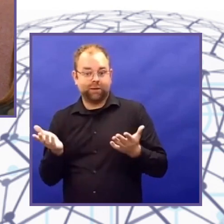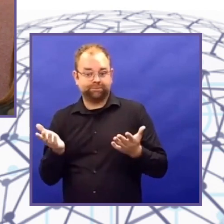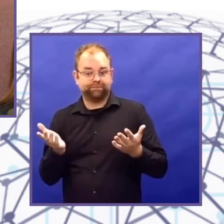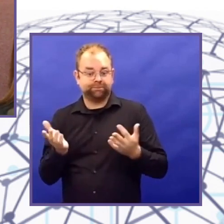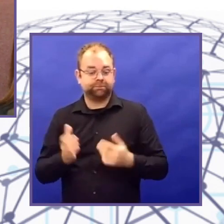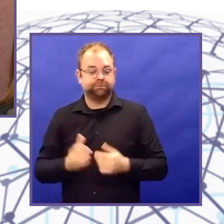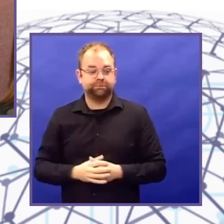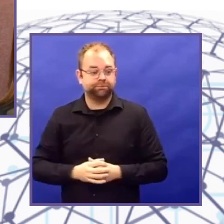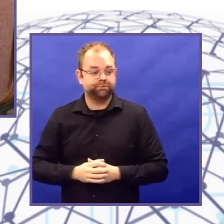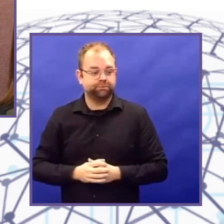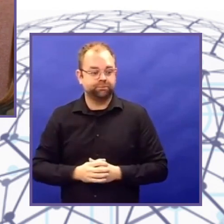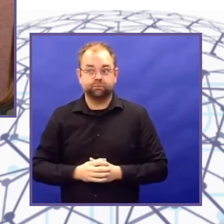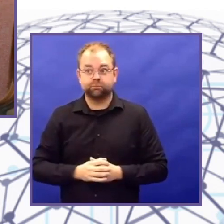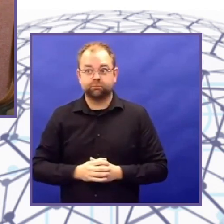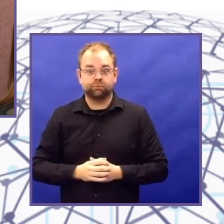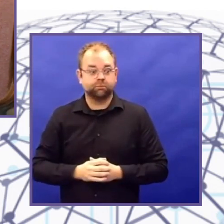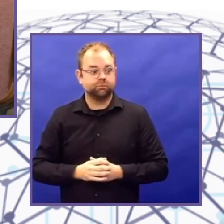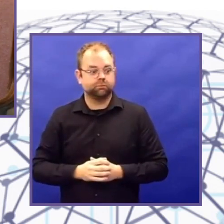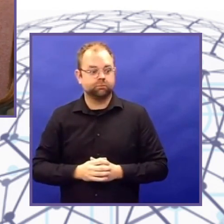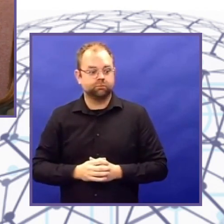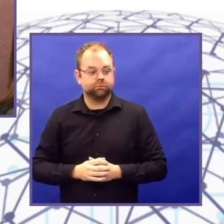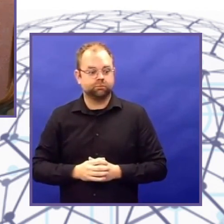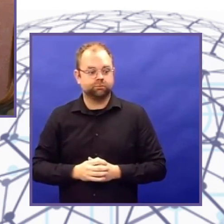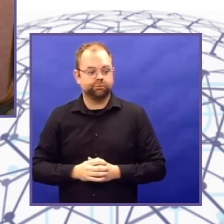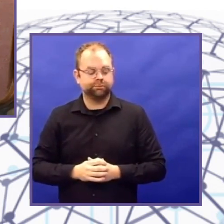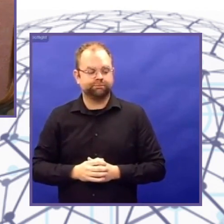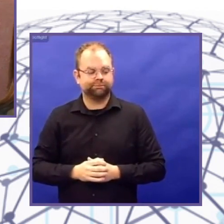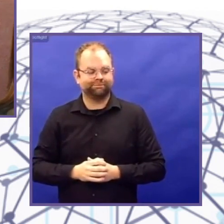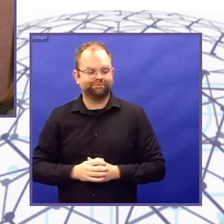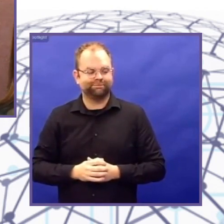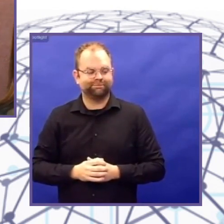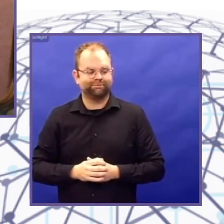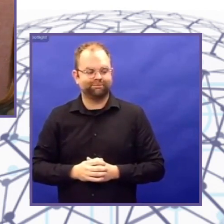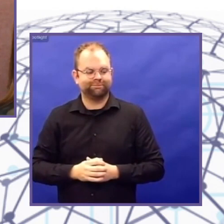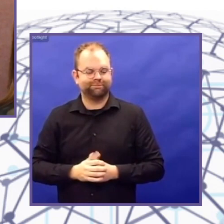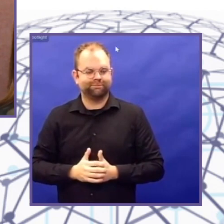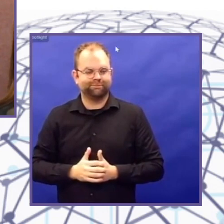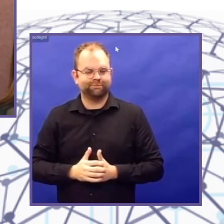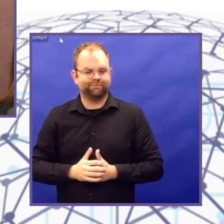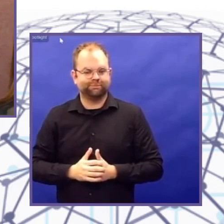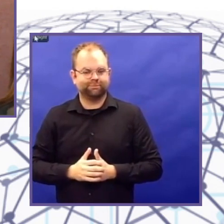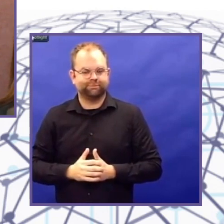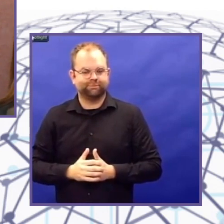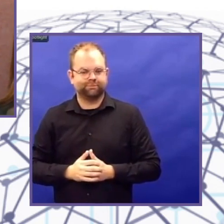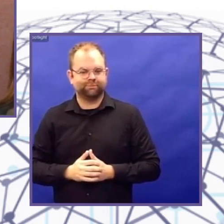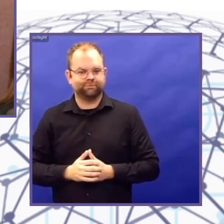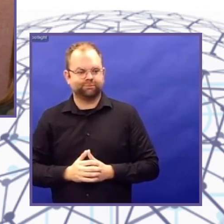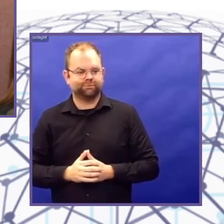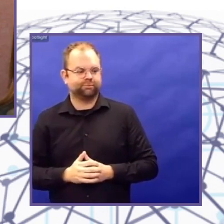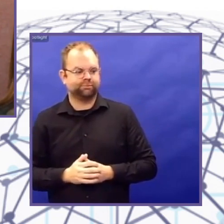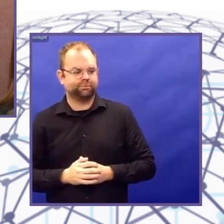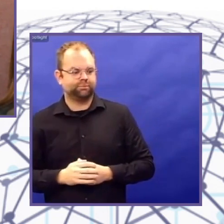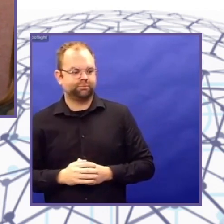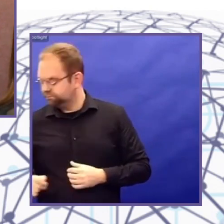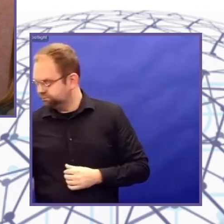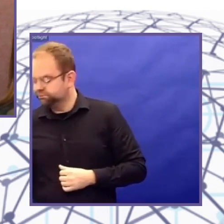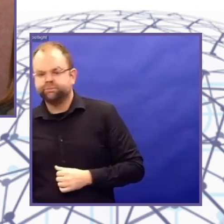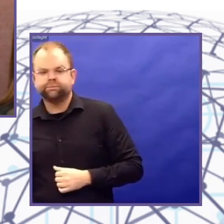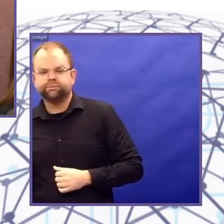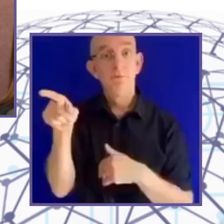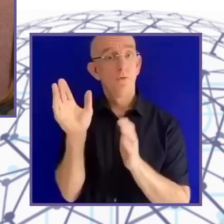to take the first step in realizing their newly approved policy for hearing health, which involved a pilot in